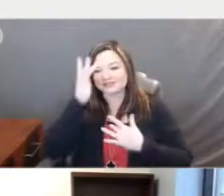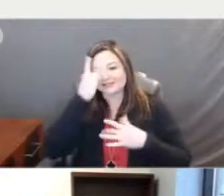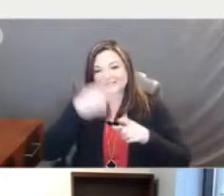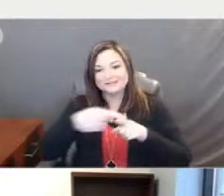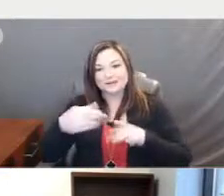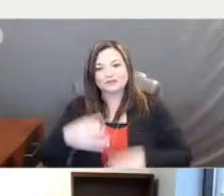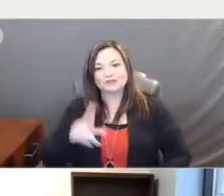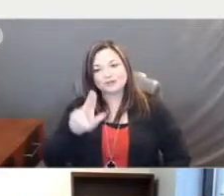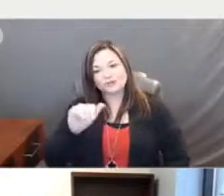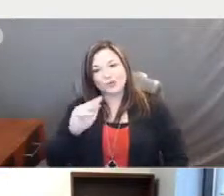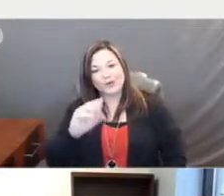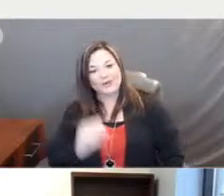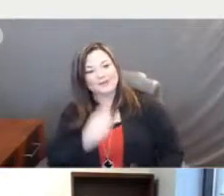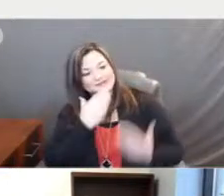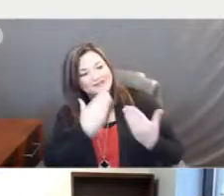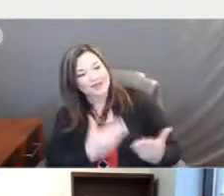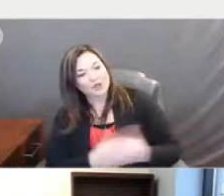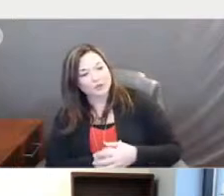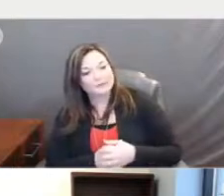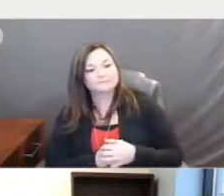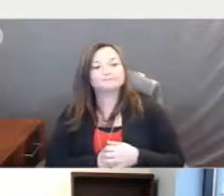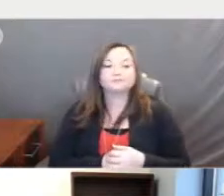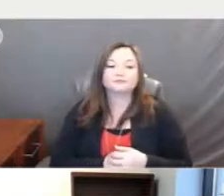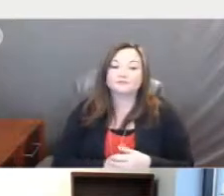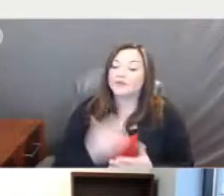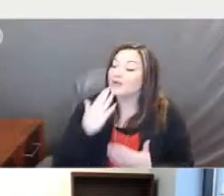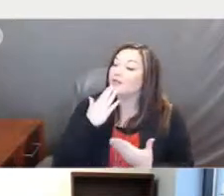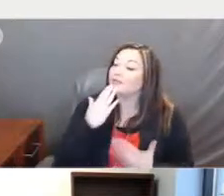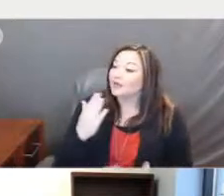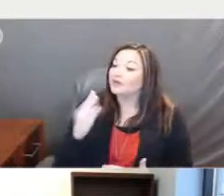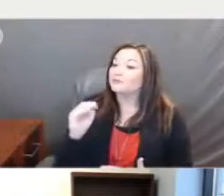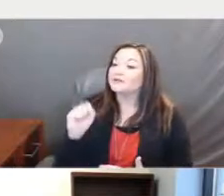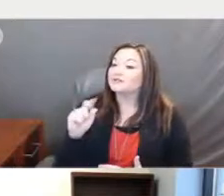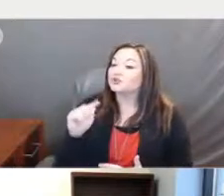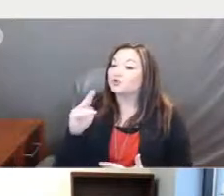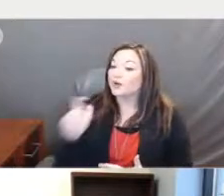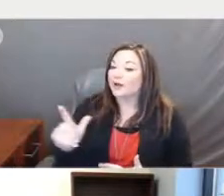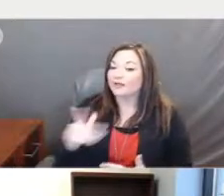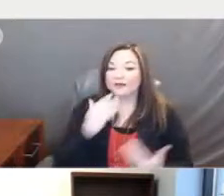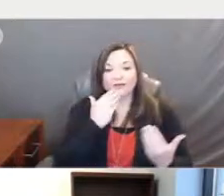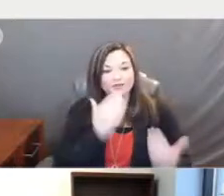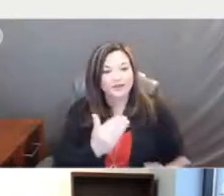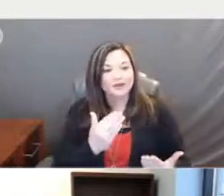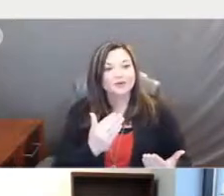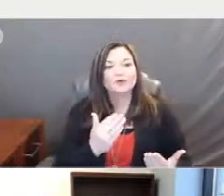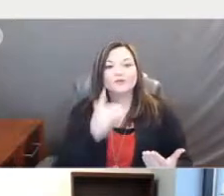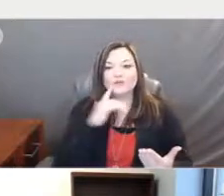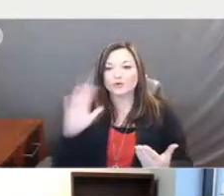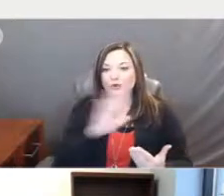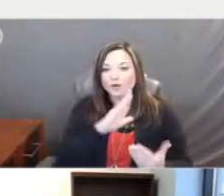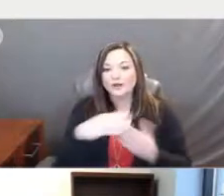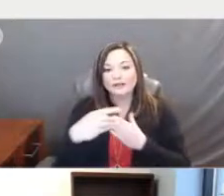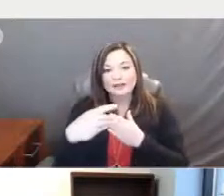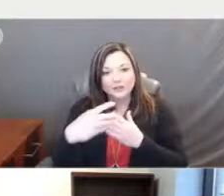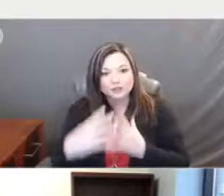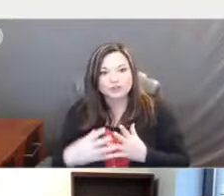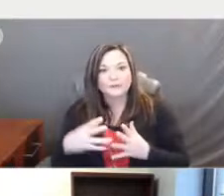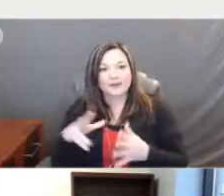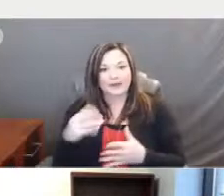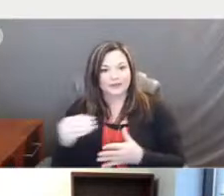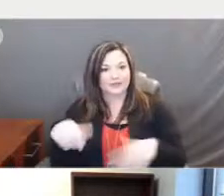UAMS. Thanks for being here. Thank you, Ms. Terrell, and thank you, Mayor Scott, for your leadership and for the